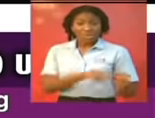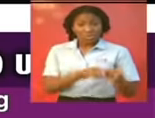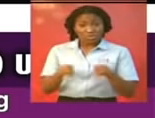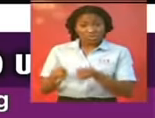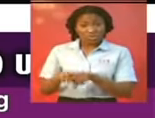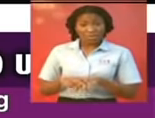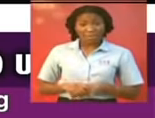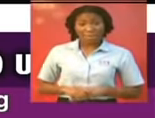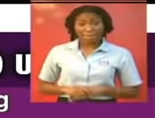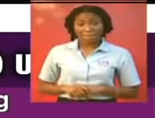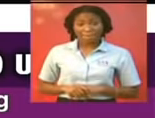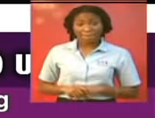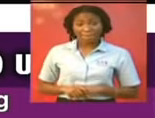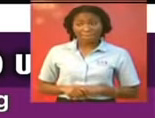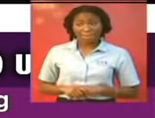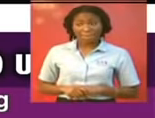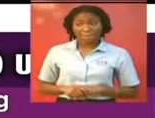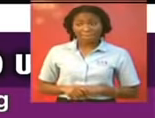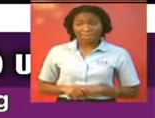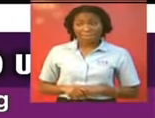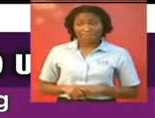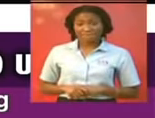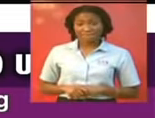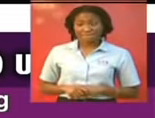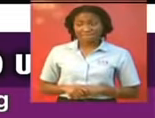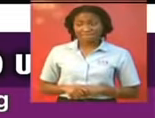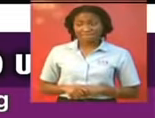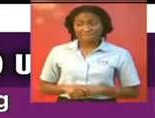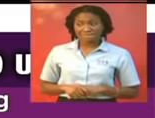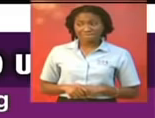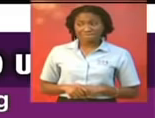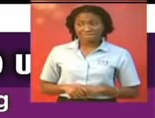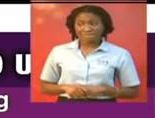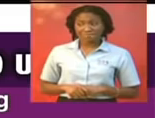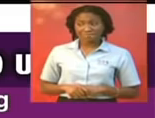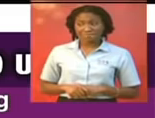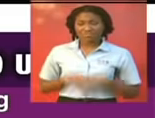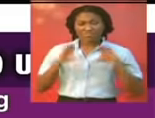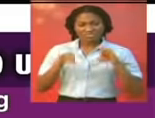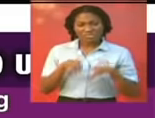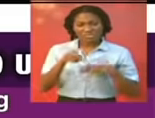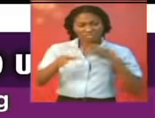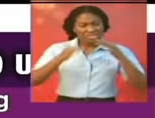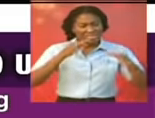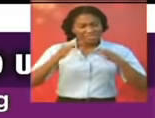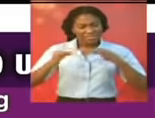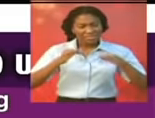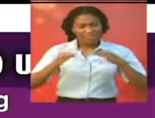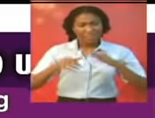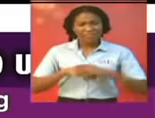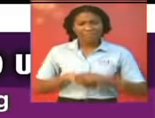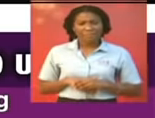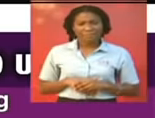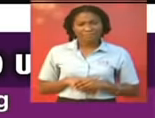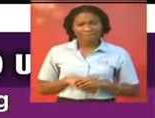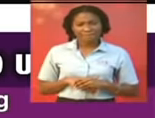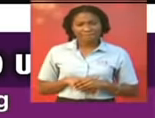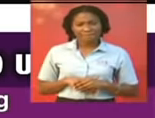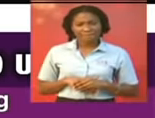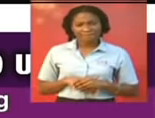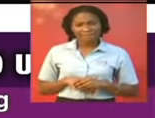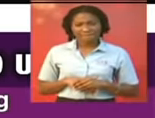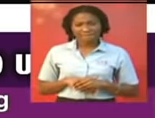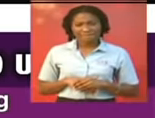benefit of the public, would you be able to explain the rationale and also